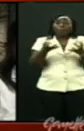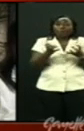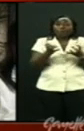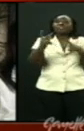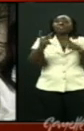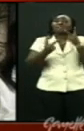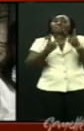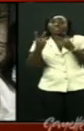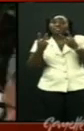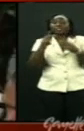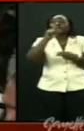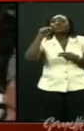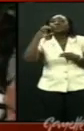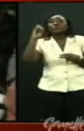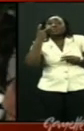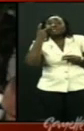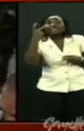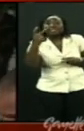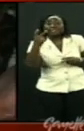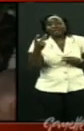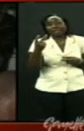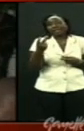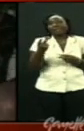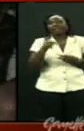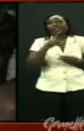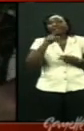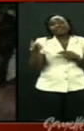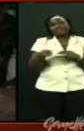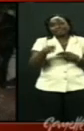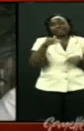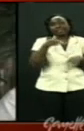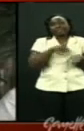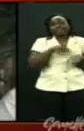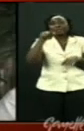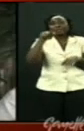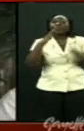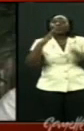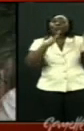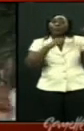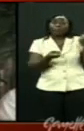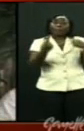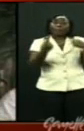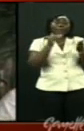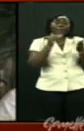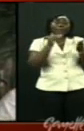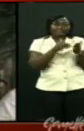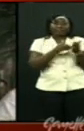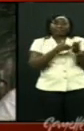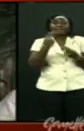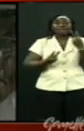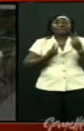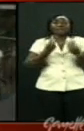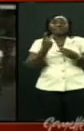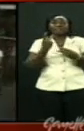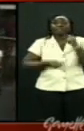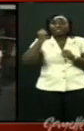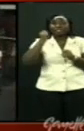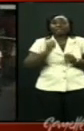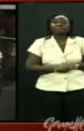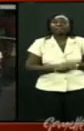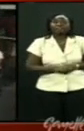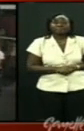been here for a longer time. And hopefully they will be back. Okay. Yeah. Hopefully we